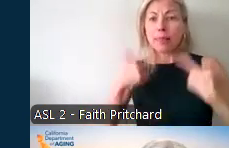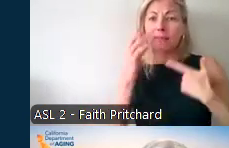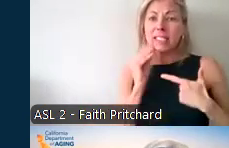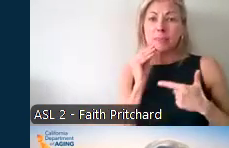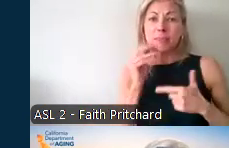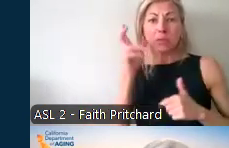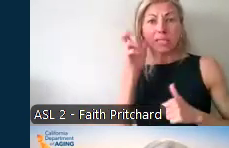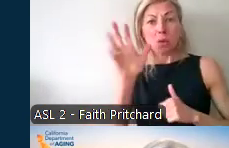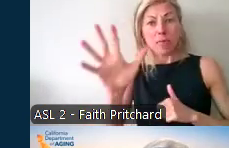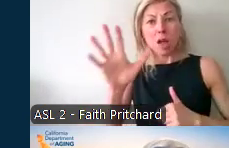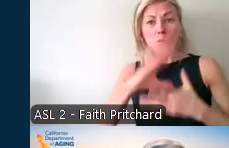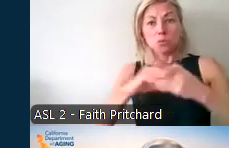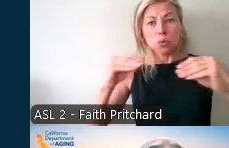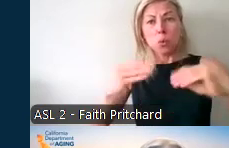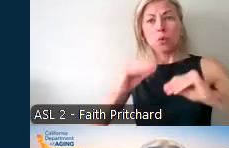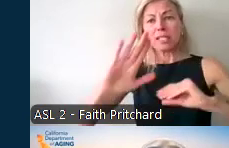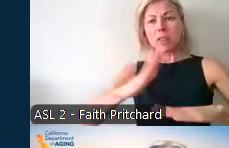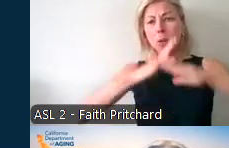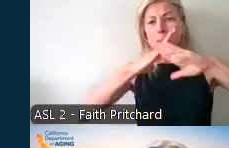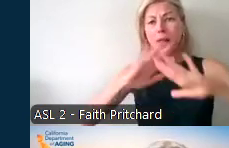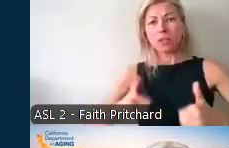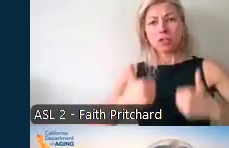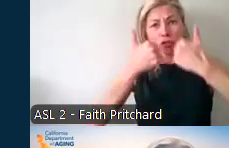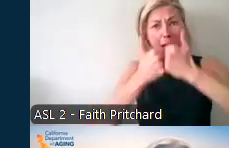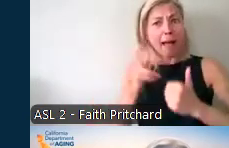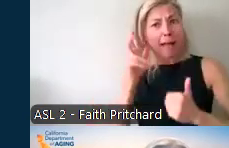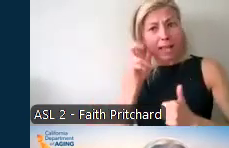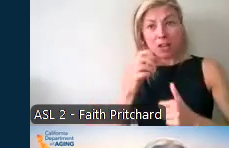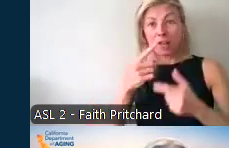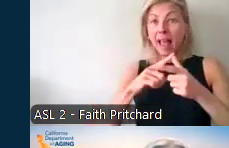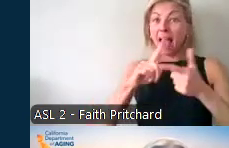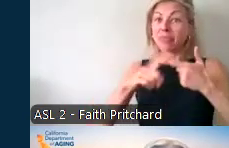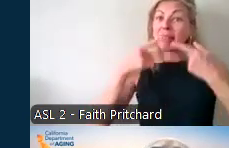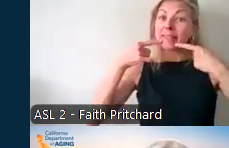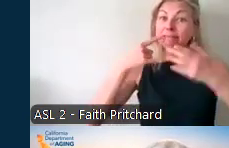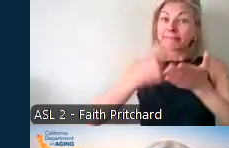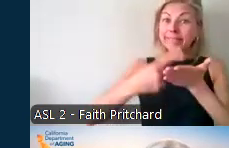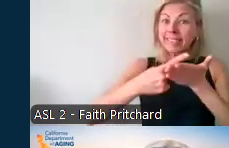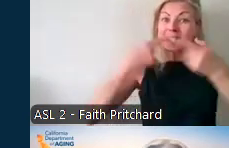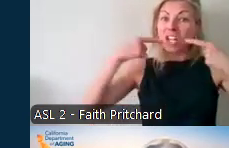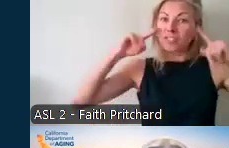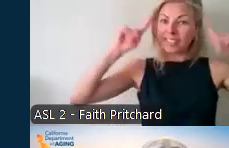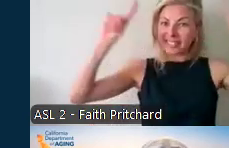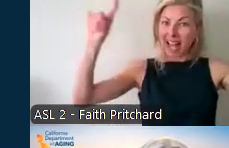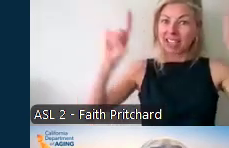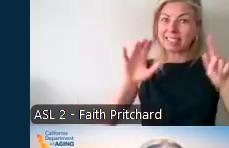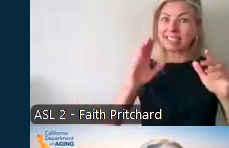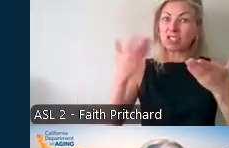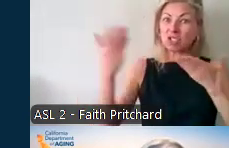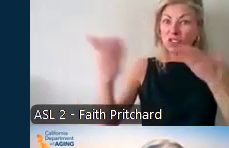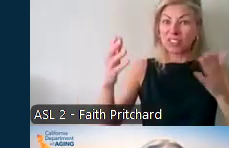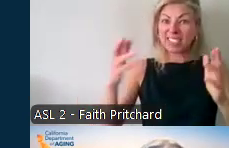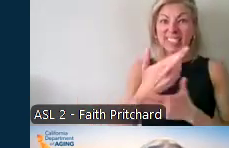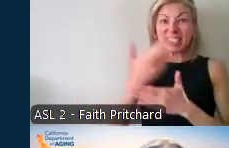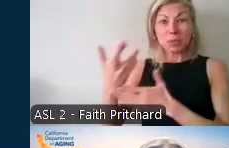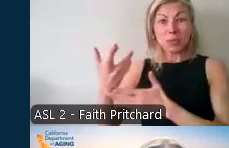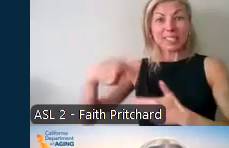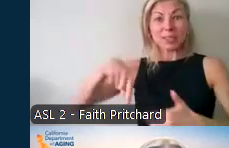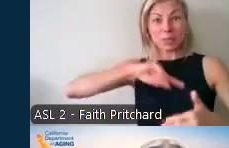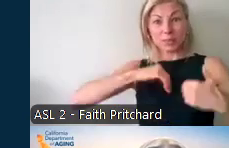stories, barriers, and challenges, and also talk about successes in some of the services and resources that